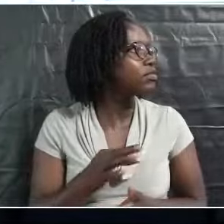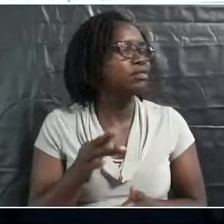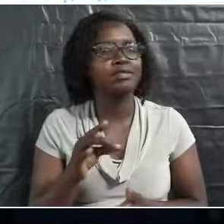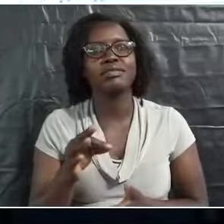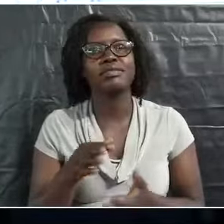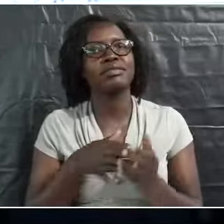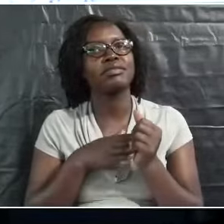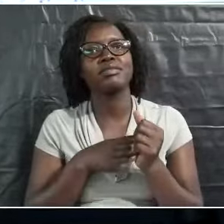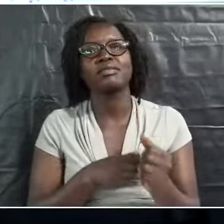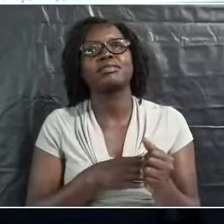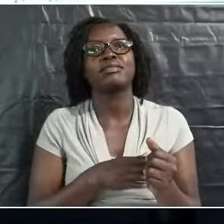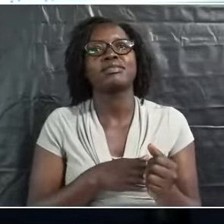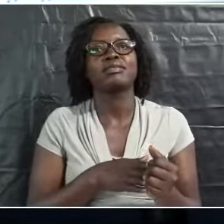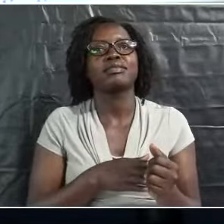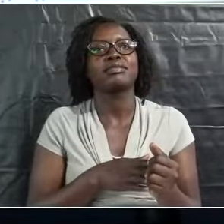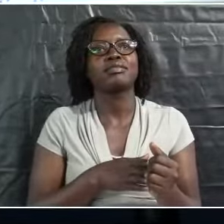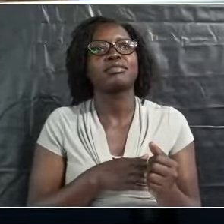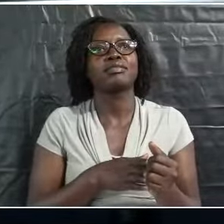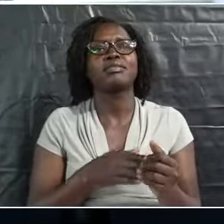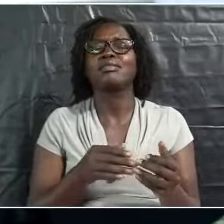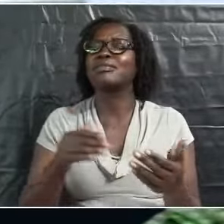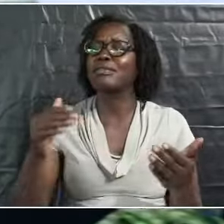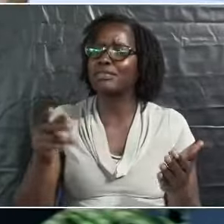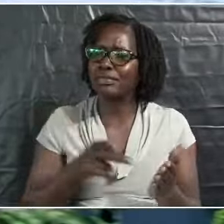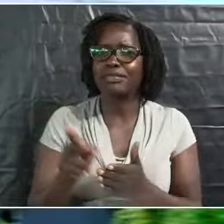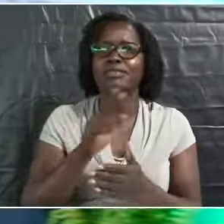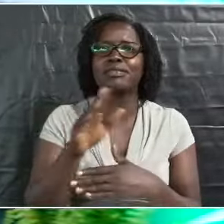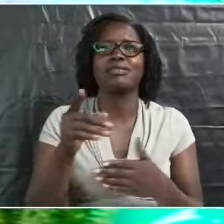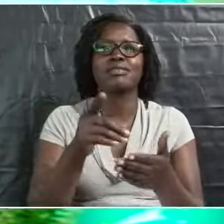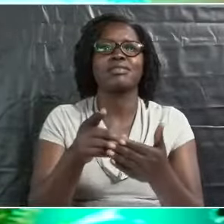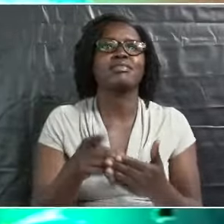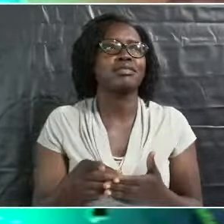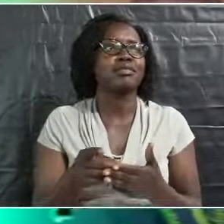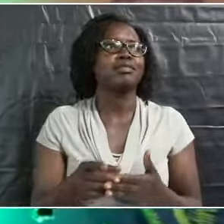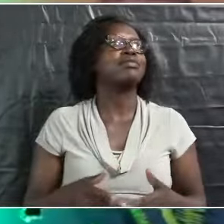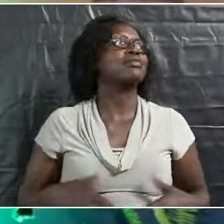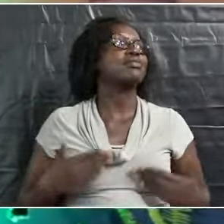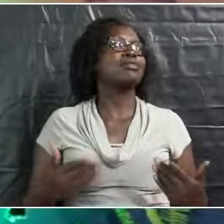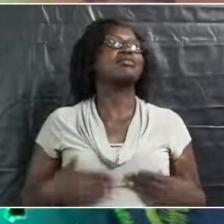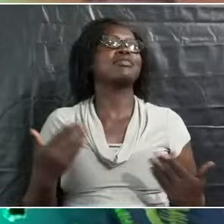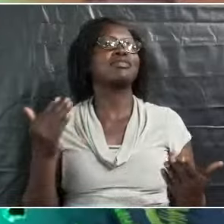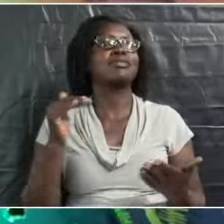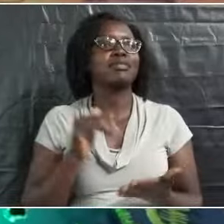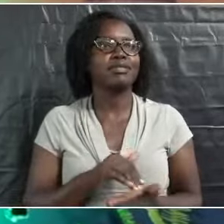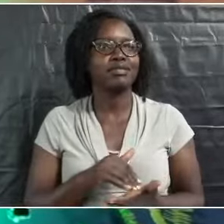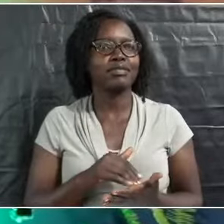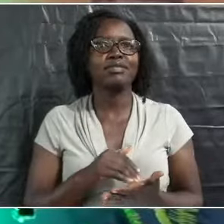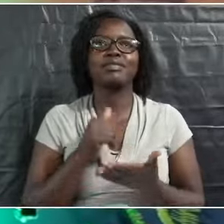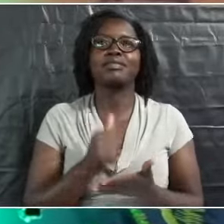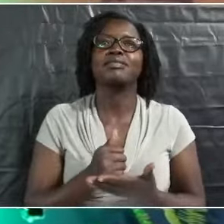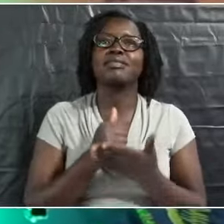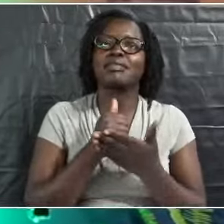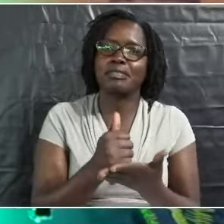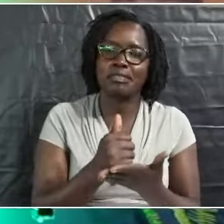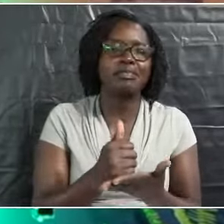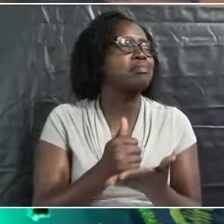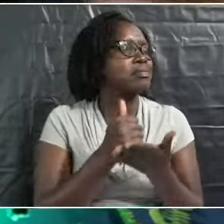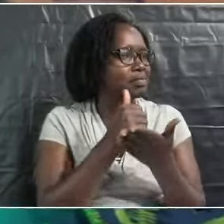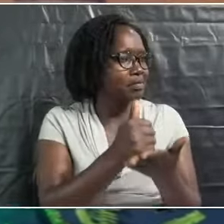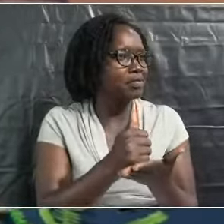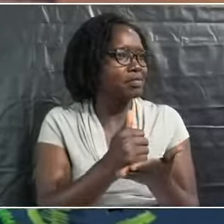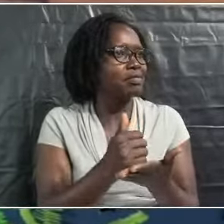me. Help this man, and I cleared all his debts. He was happy again. I have been assisted. I now have